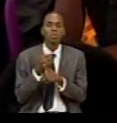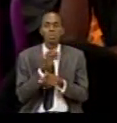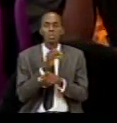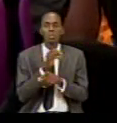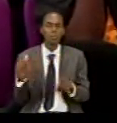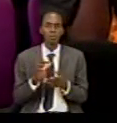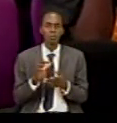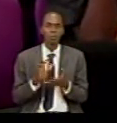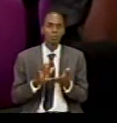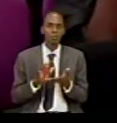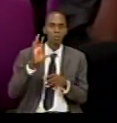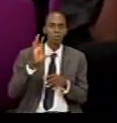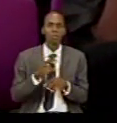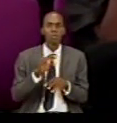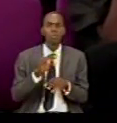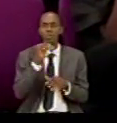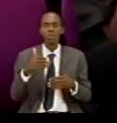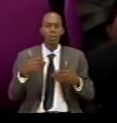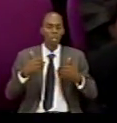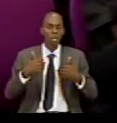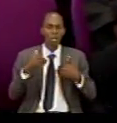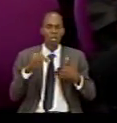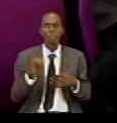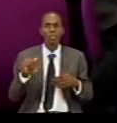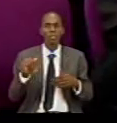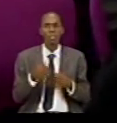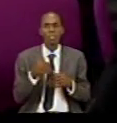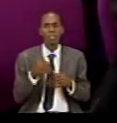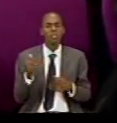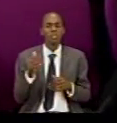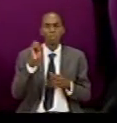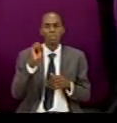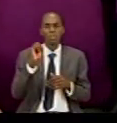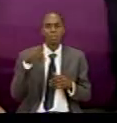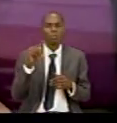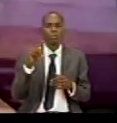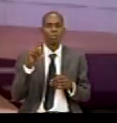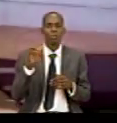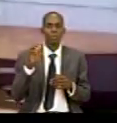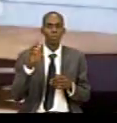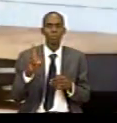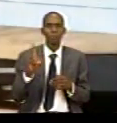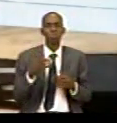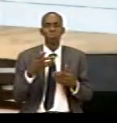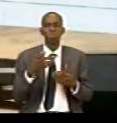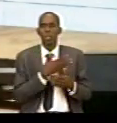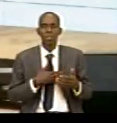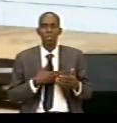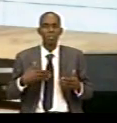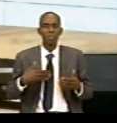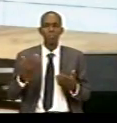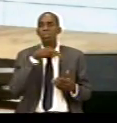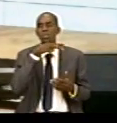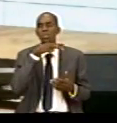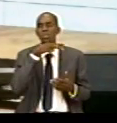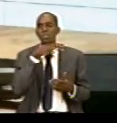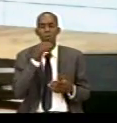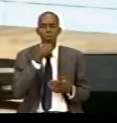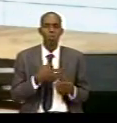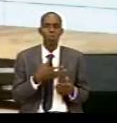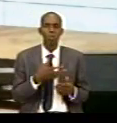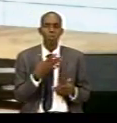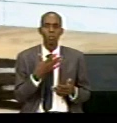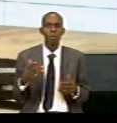spot or wrinkle or any such thing, but that it should be holy